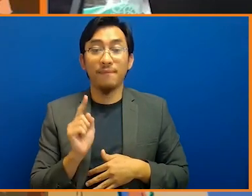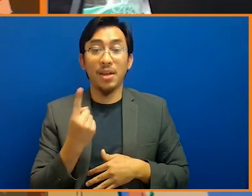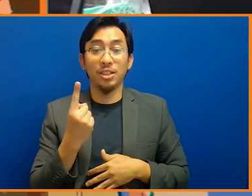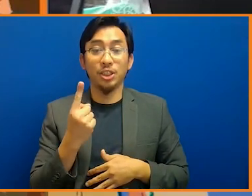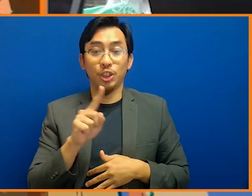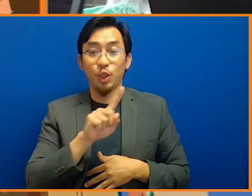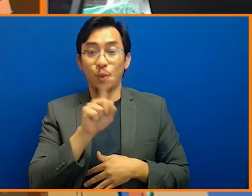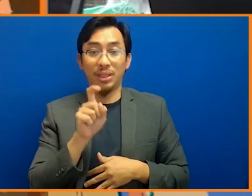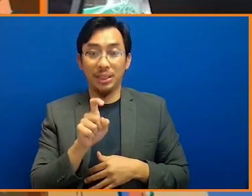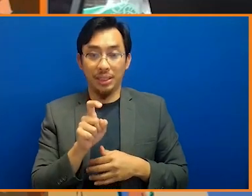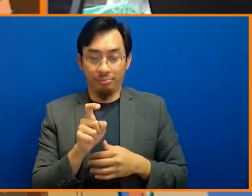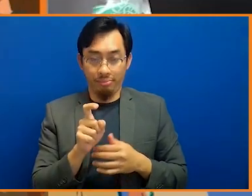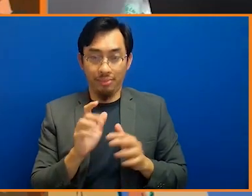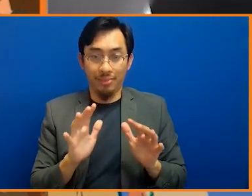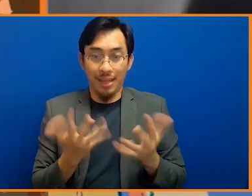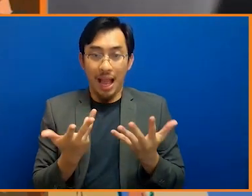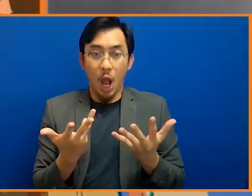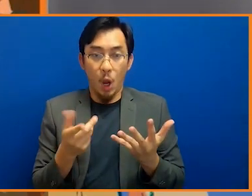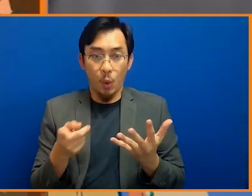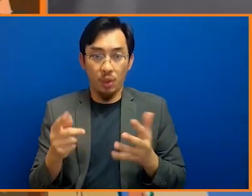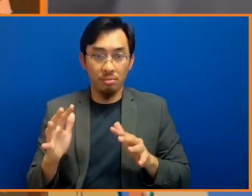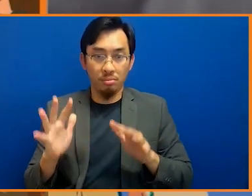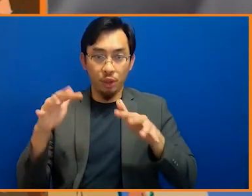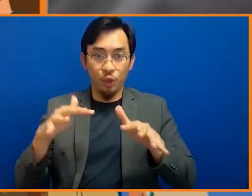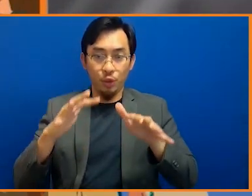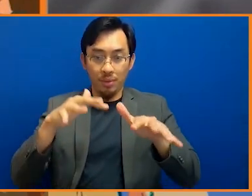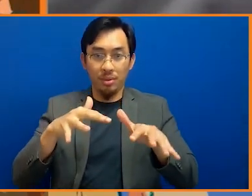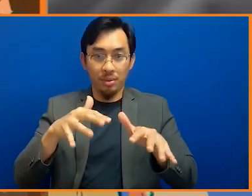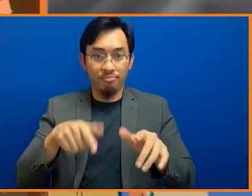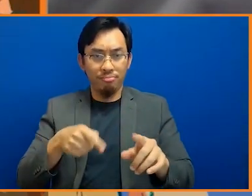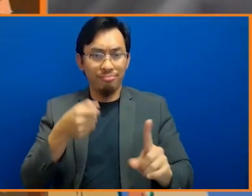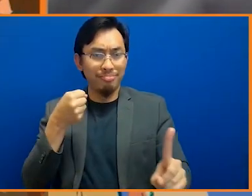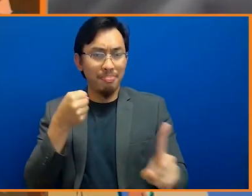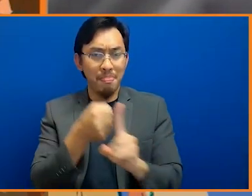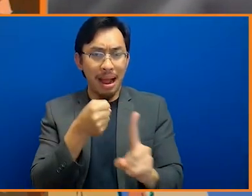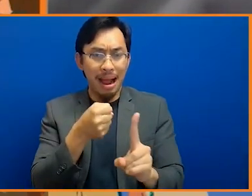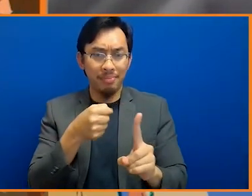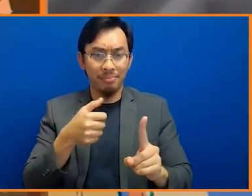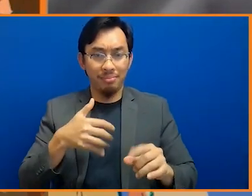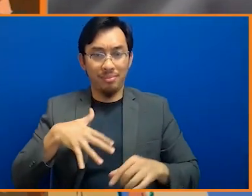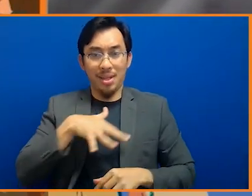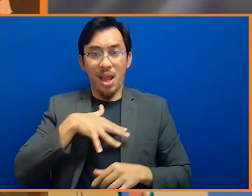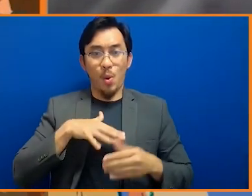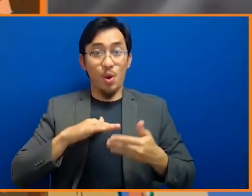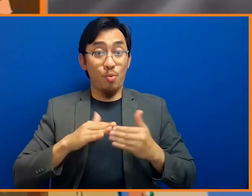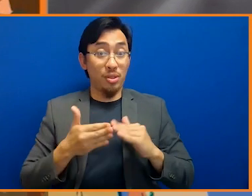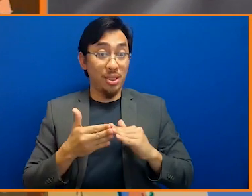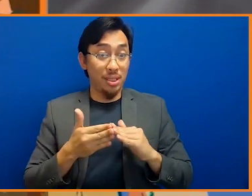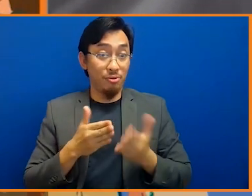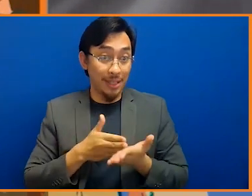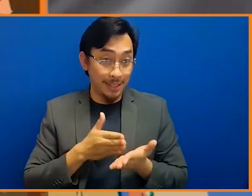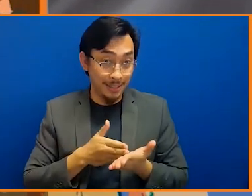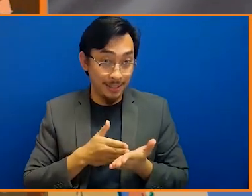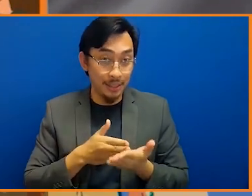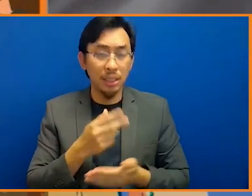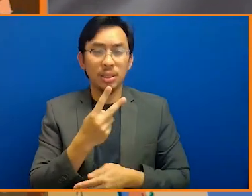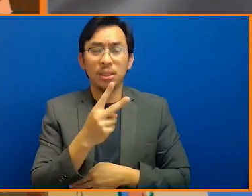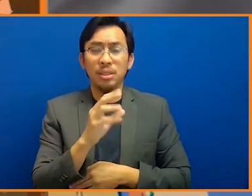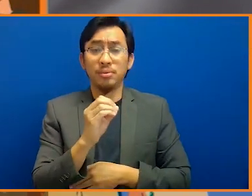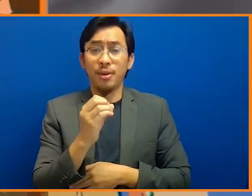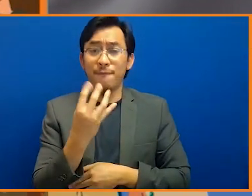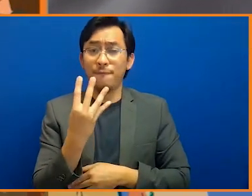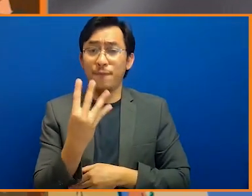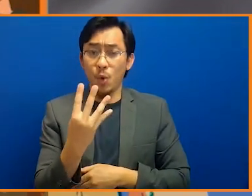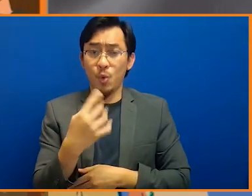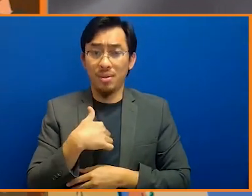Okay, for the first question is about how the impact tsunami on our community, right? So actually